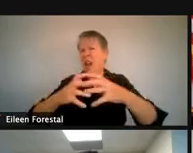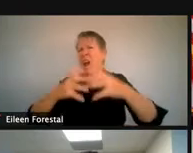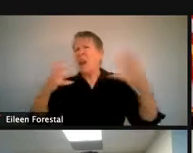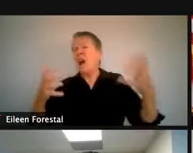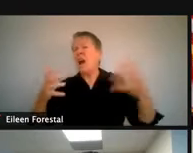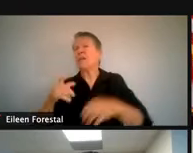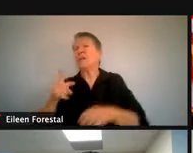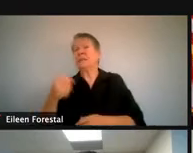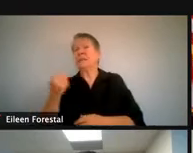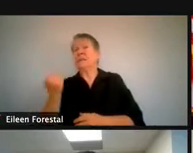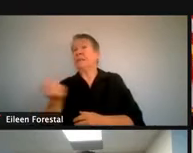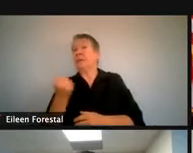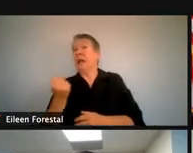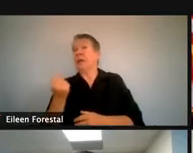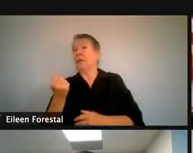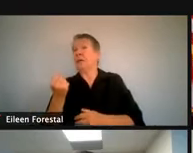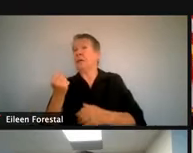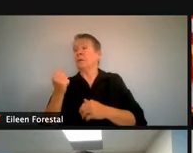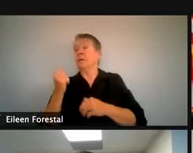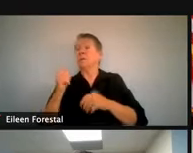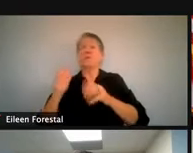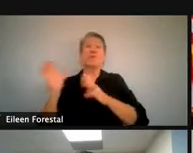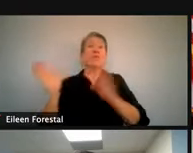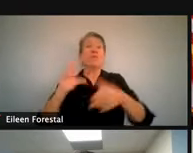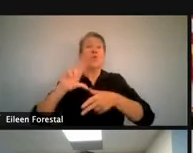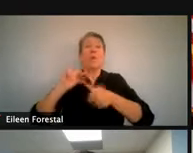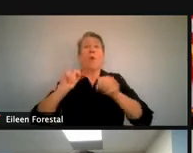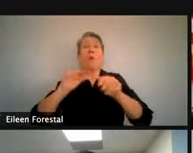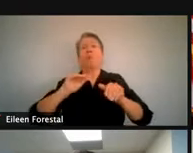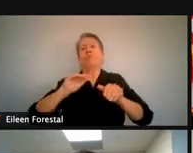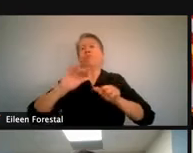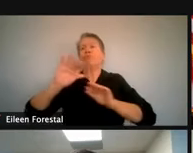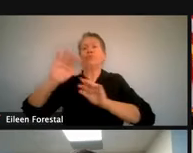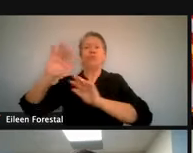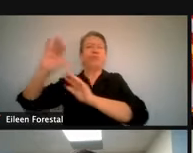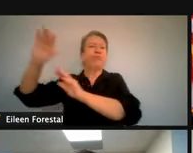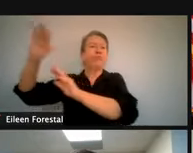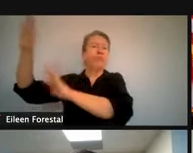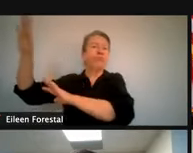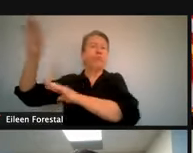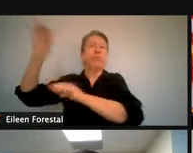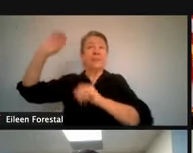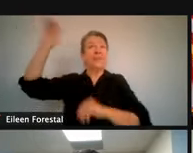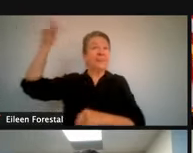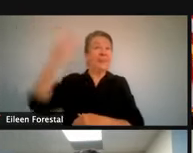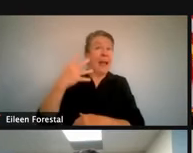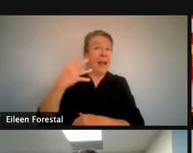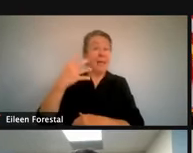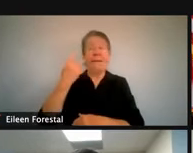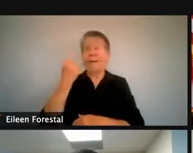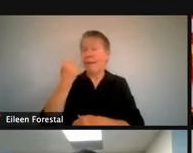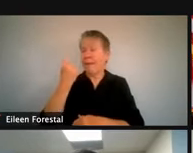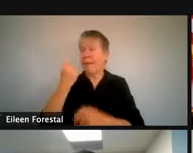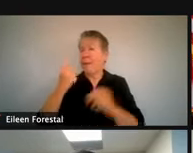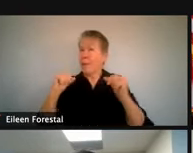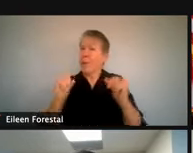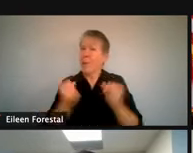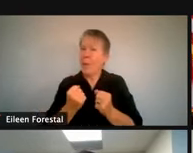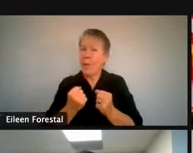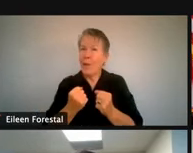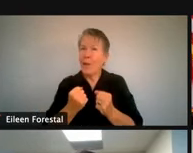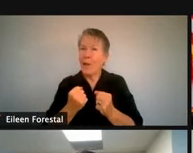move in. It's going to be cold, but it's going to be nothing but sun. And just really to the PPE distribution, I appreciate